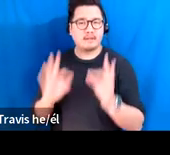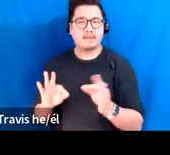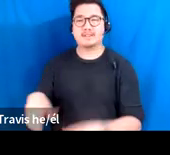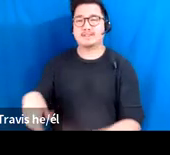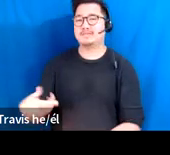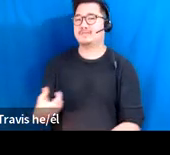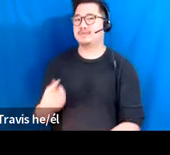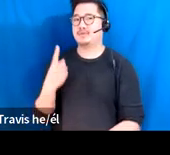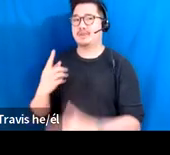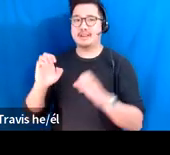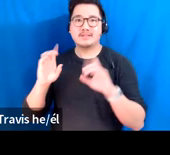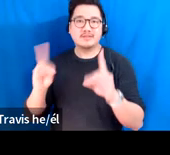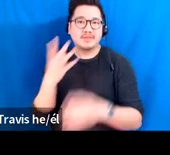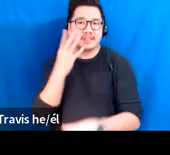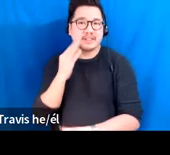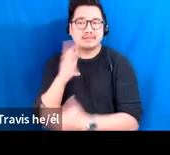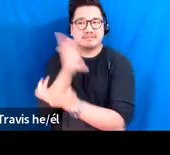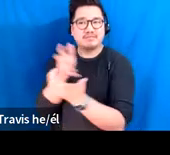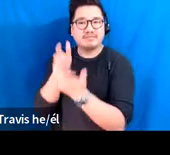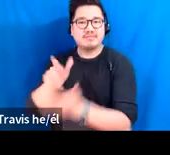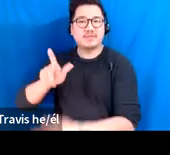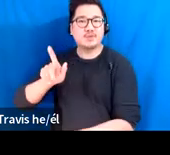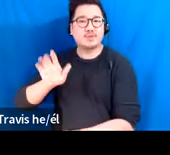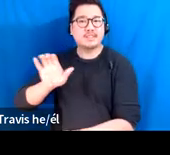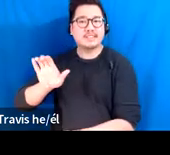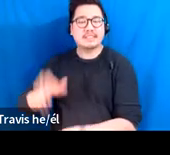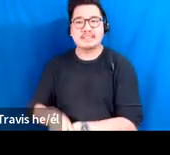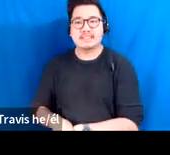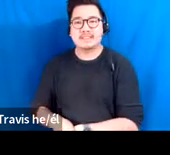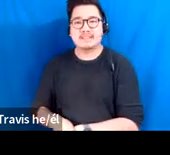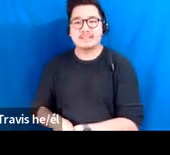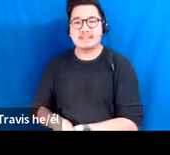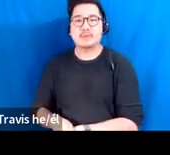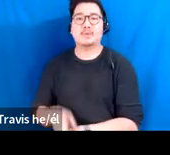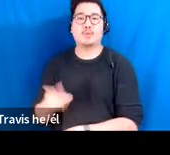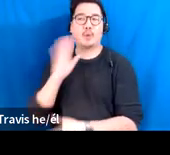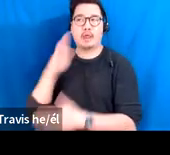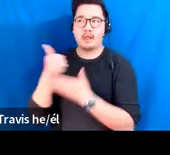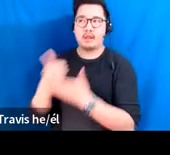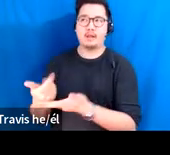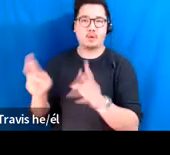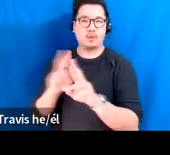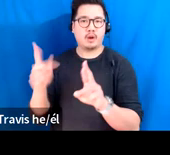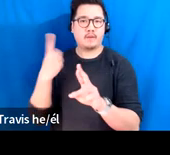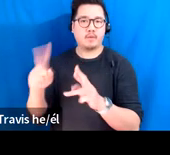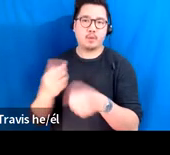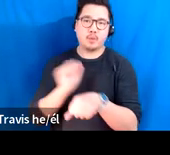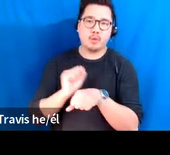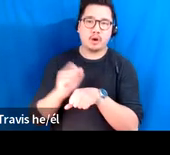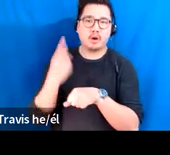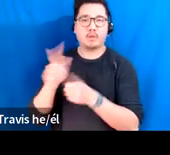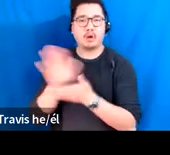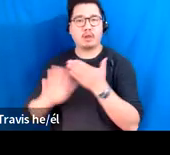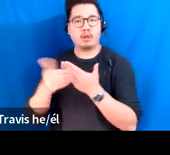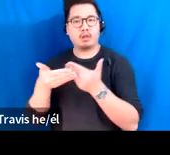academic experience across all schools that prepares them for the demands of college and career it also requires that